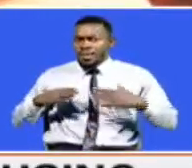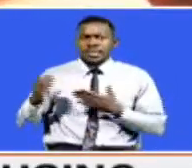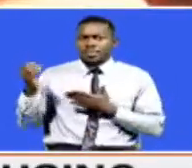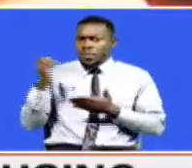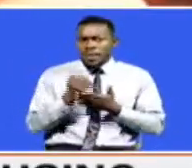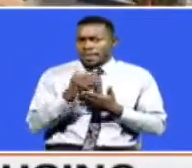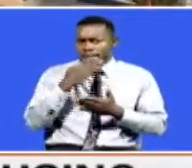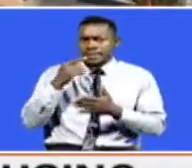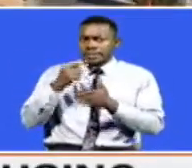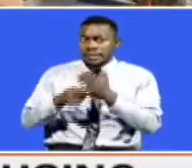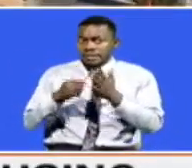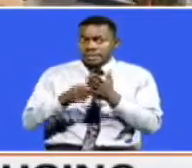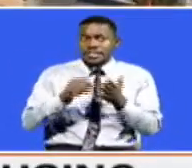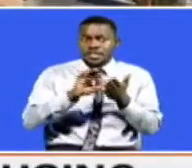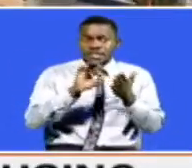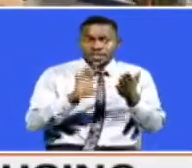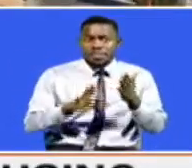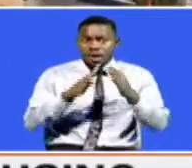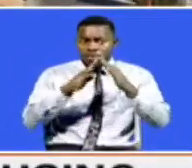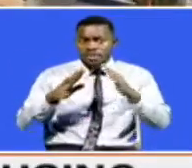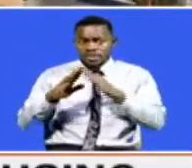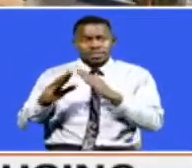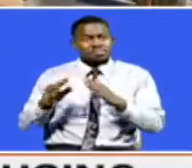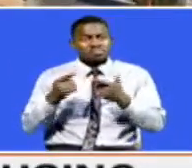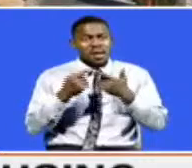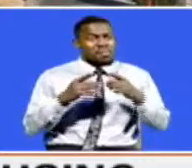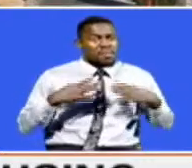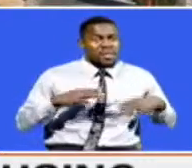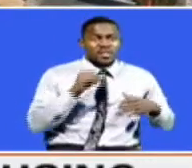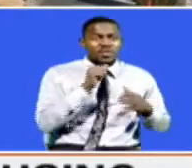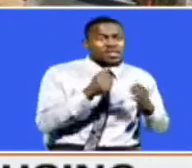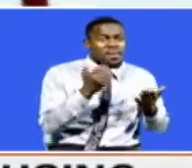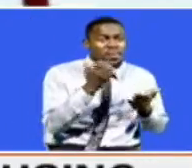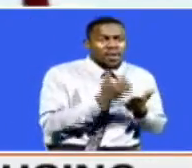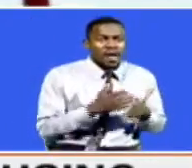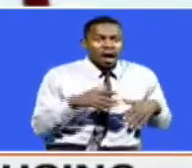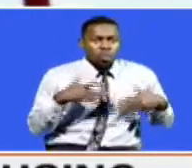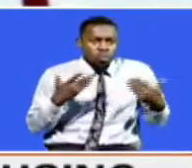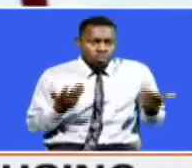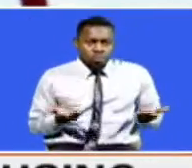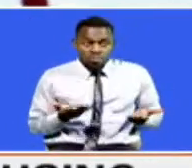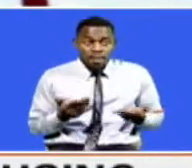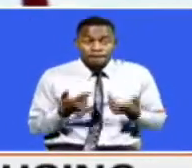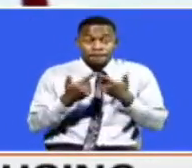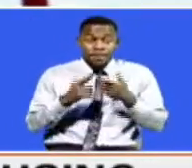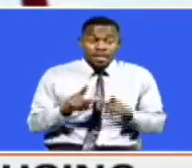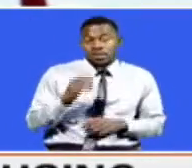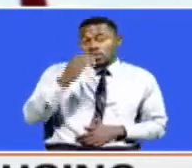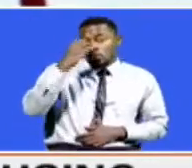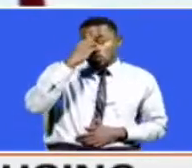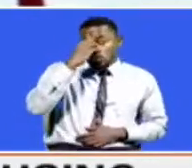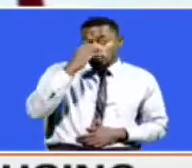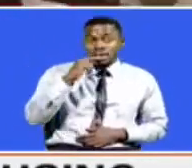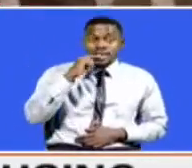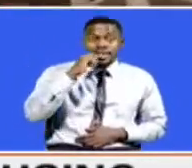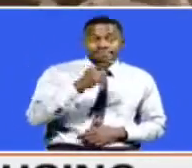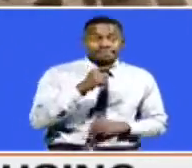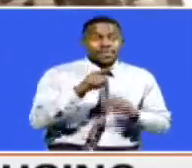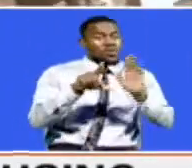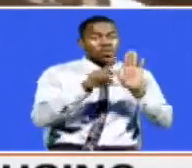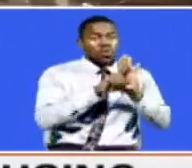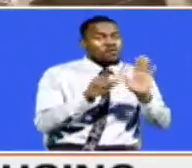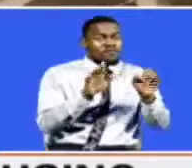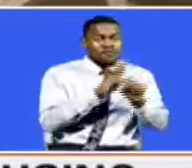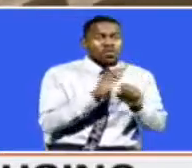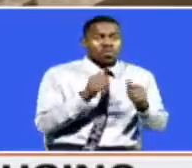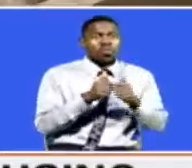informal sector. But President William Ruto's administration has been making drastic legal proposals to anchor his ambitious